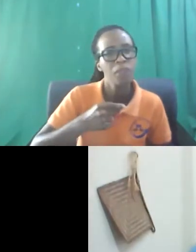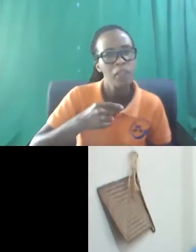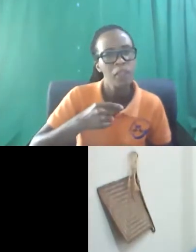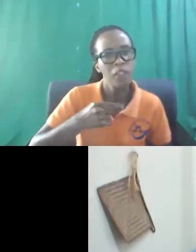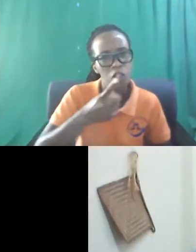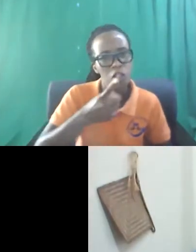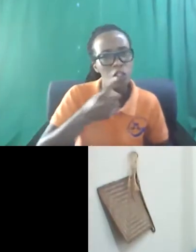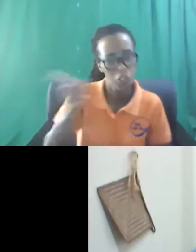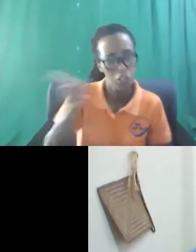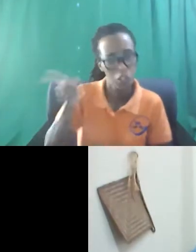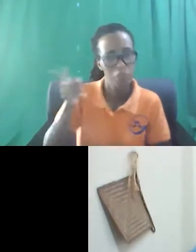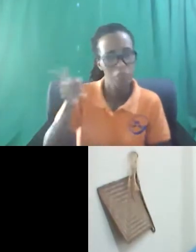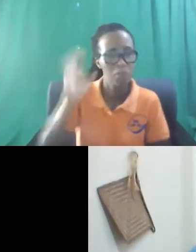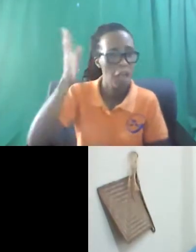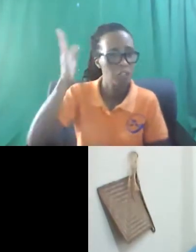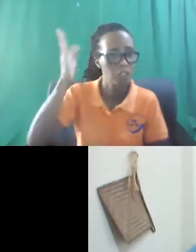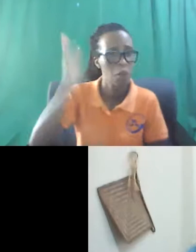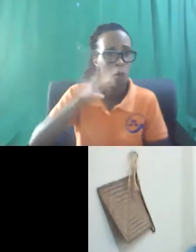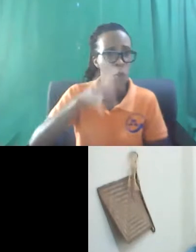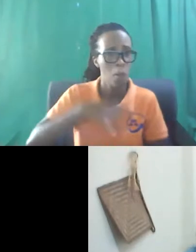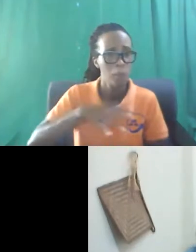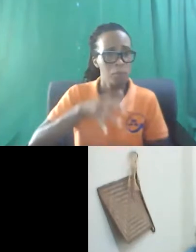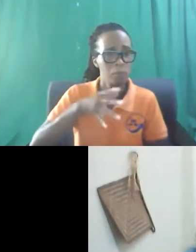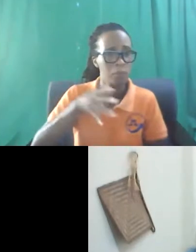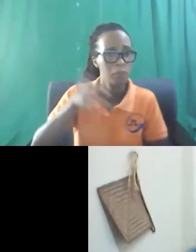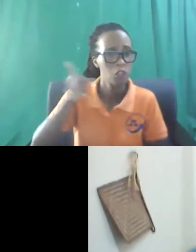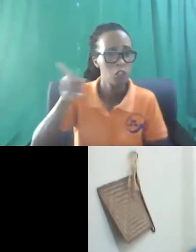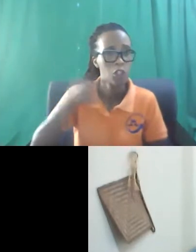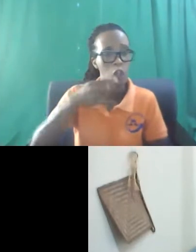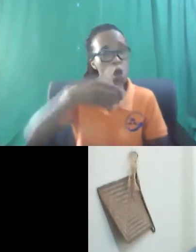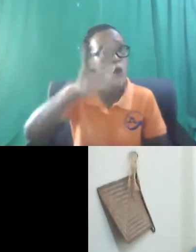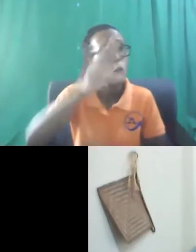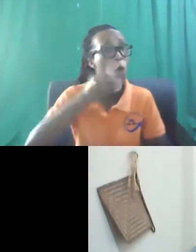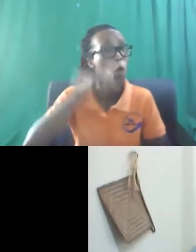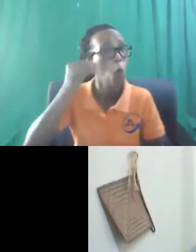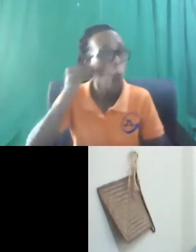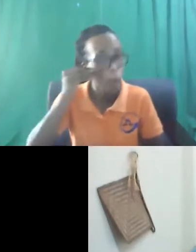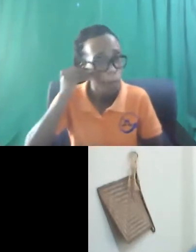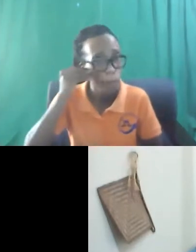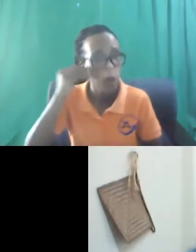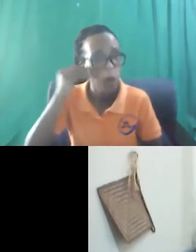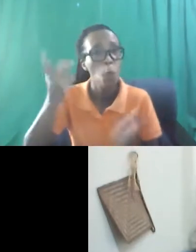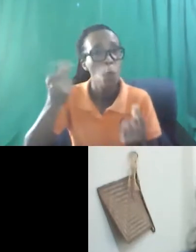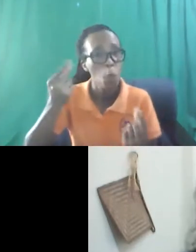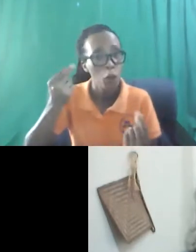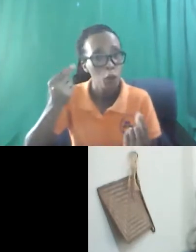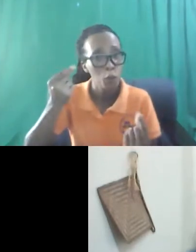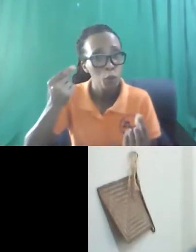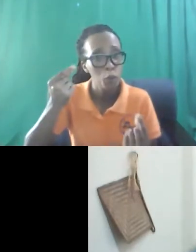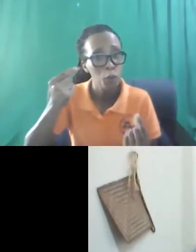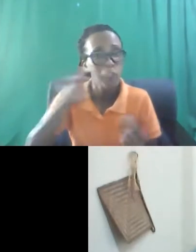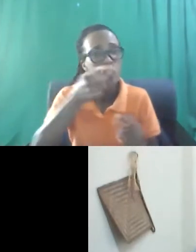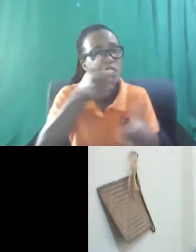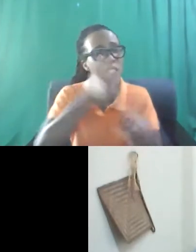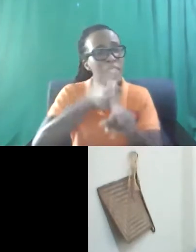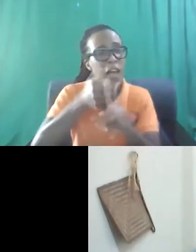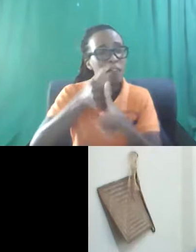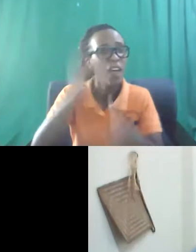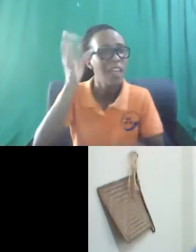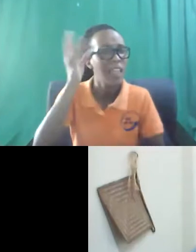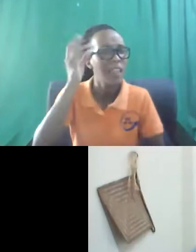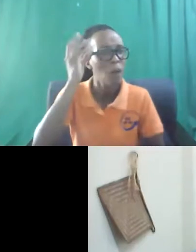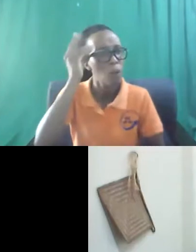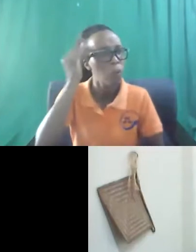she was the lecturer and she said like, okay, go home and for homework, like you're gonna think about, observe how